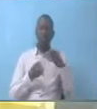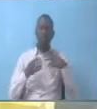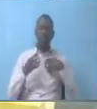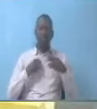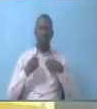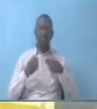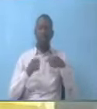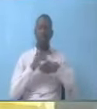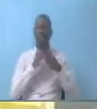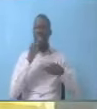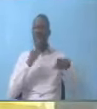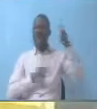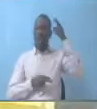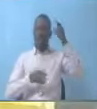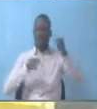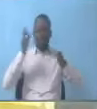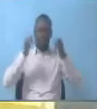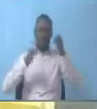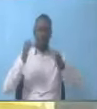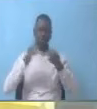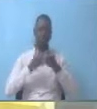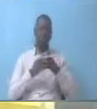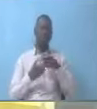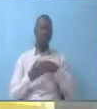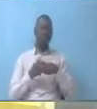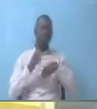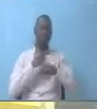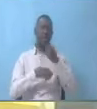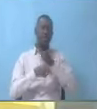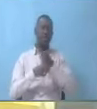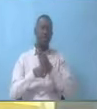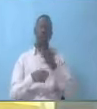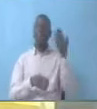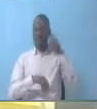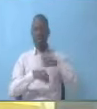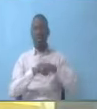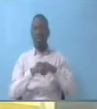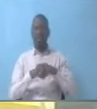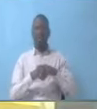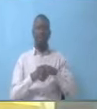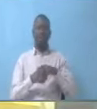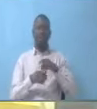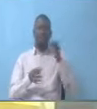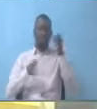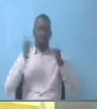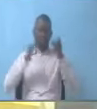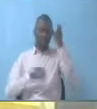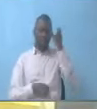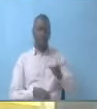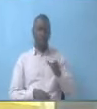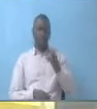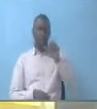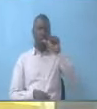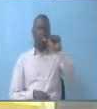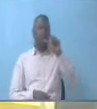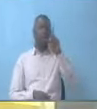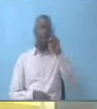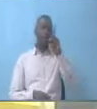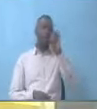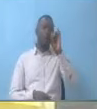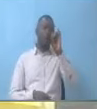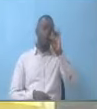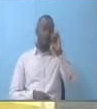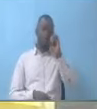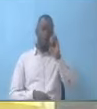court bu kowe bi. Justice Adio, was the presiding judge. Mom na mo nekone atekat ba. Exactly relied on